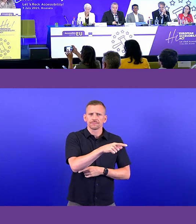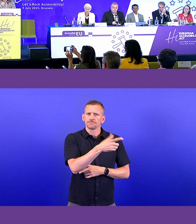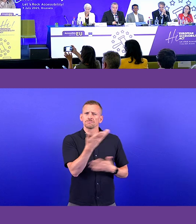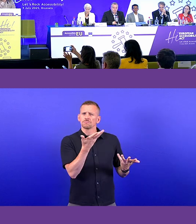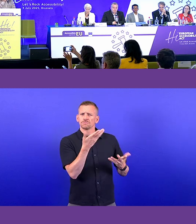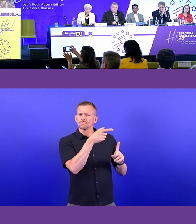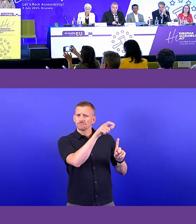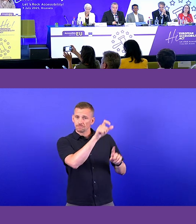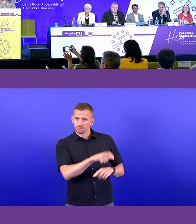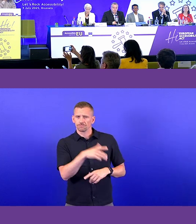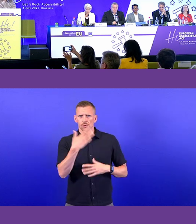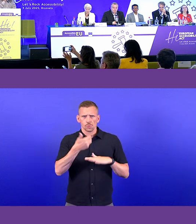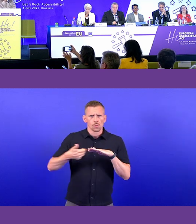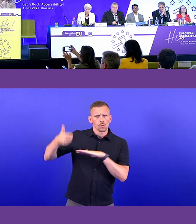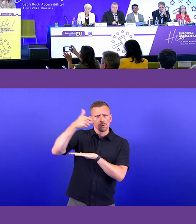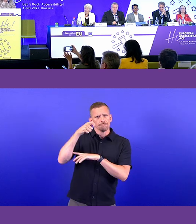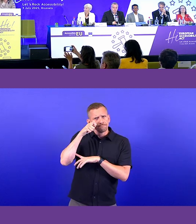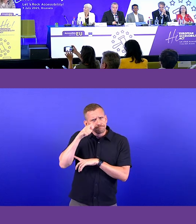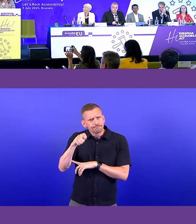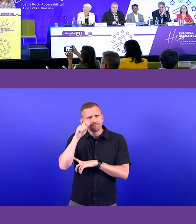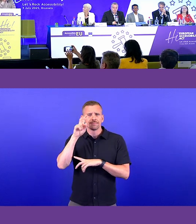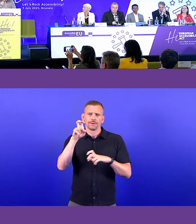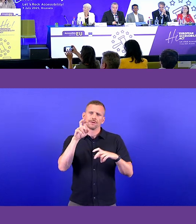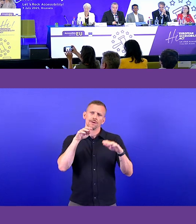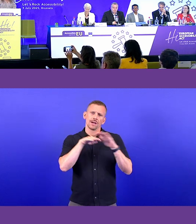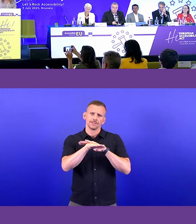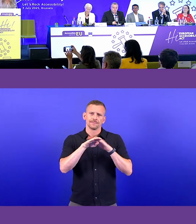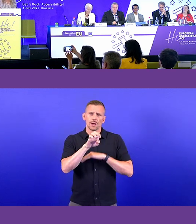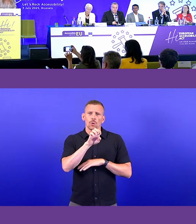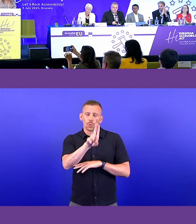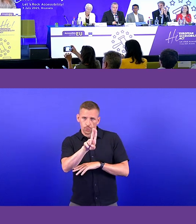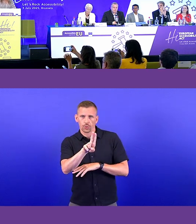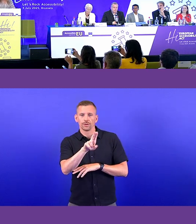AccessibilEU, Anne Fry, and of course, her panel.